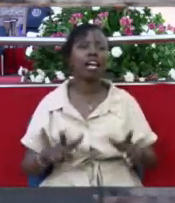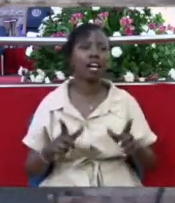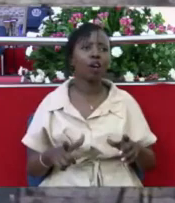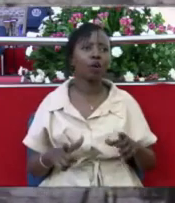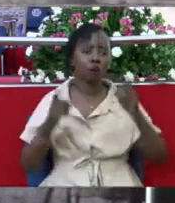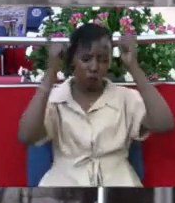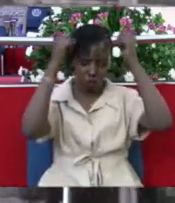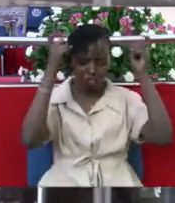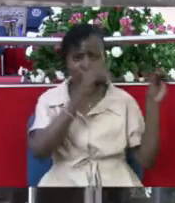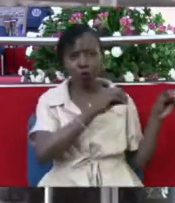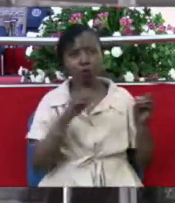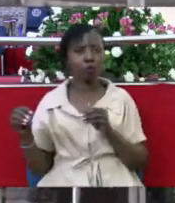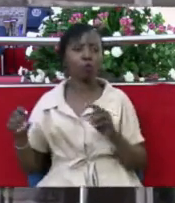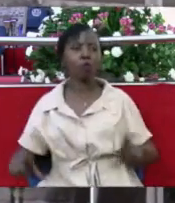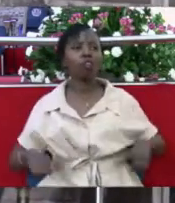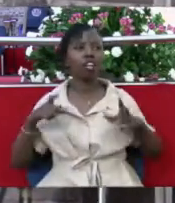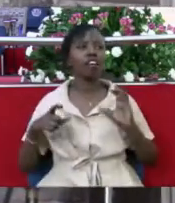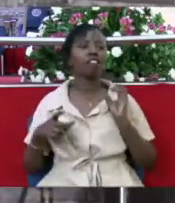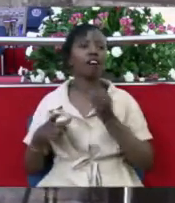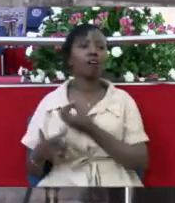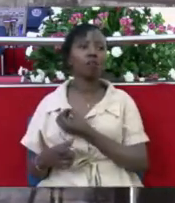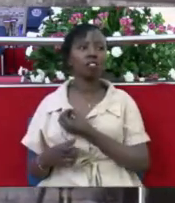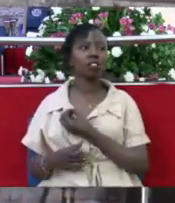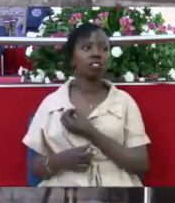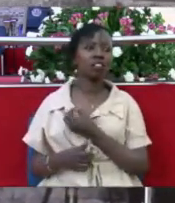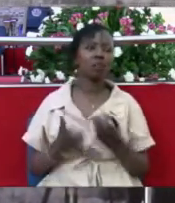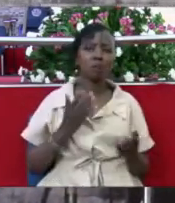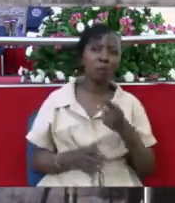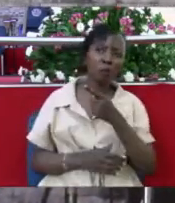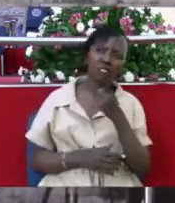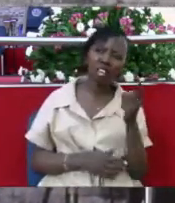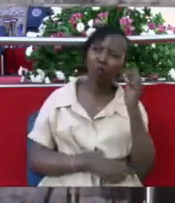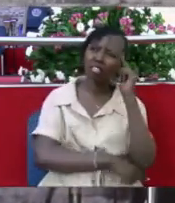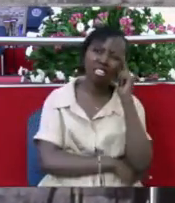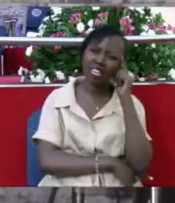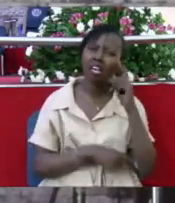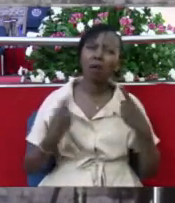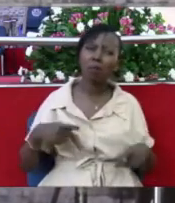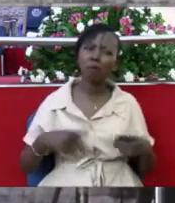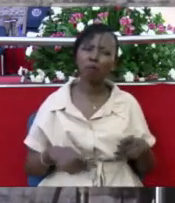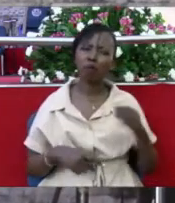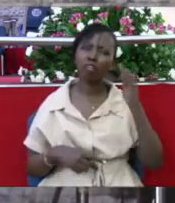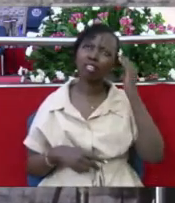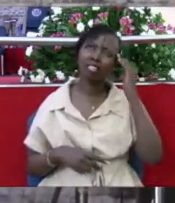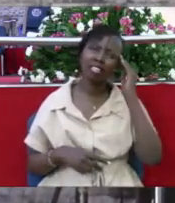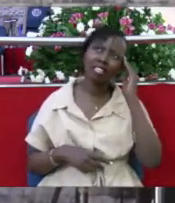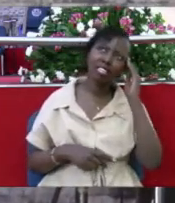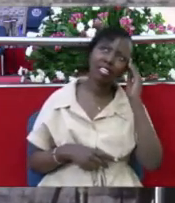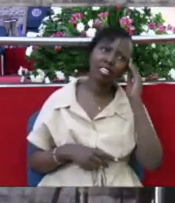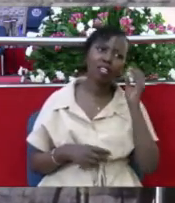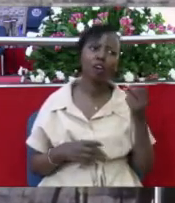more minute. Somebody who is wrestling and asking themselves, what will they think of me? Oh, the fear of